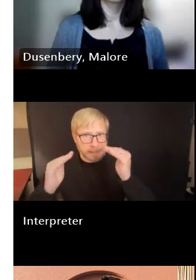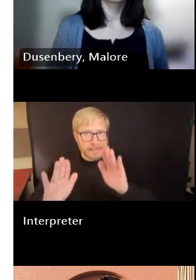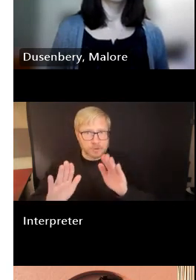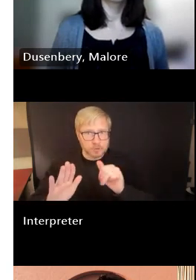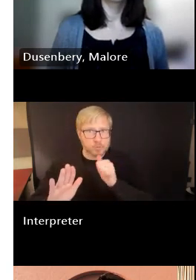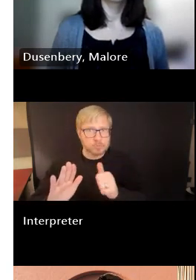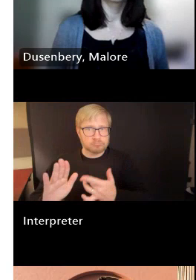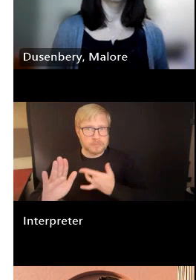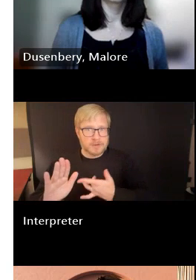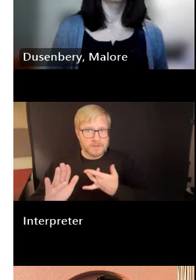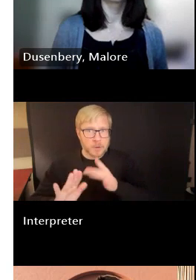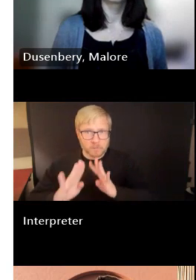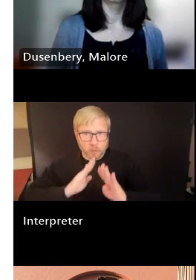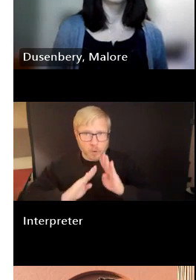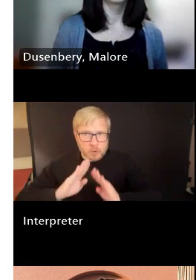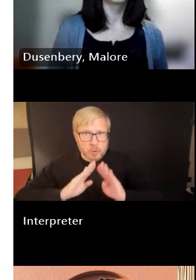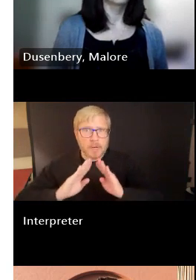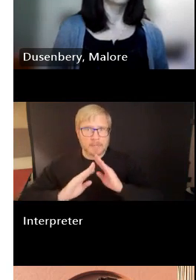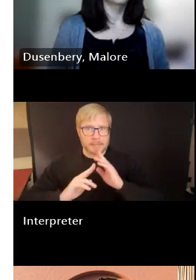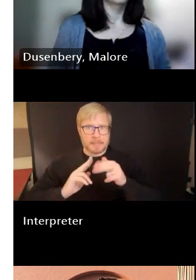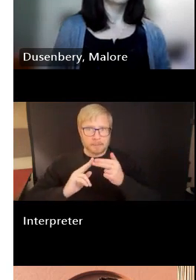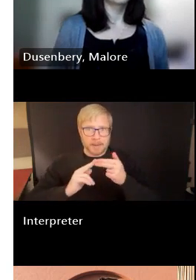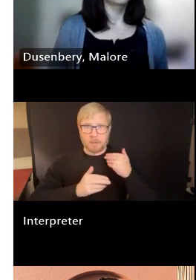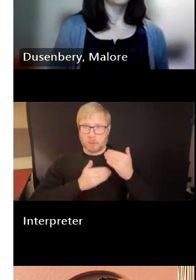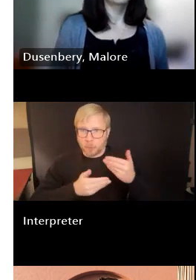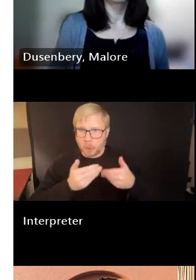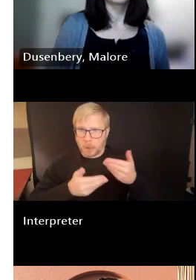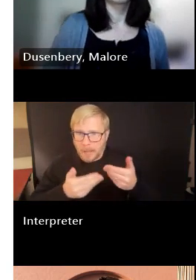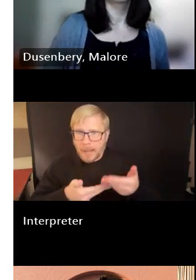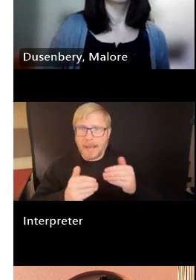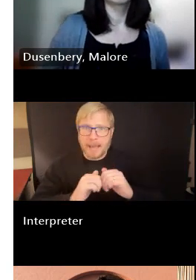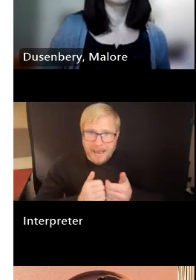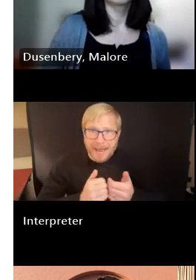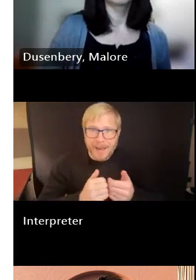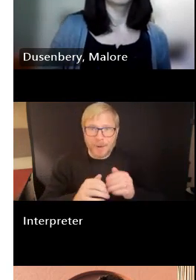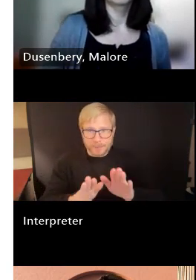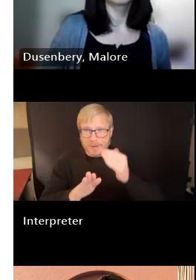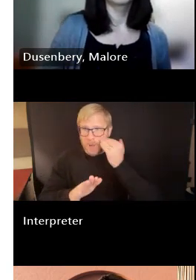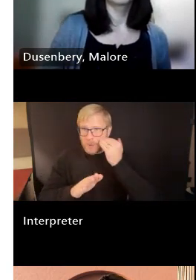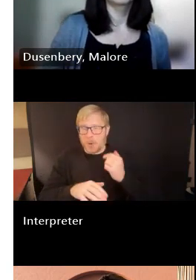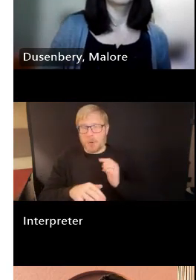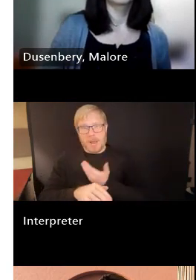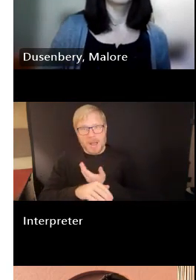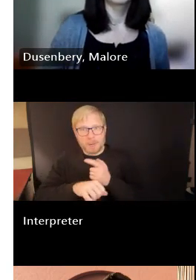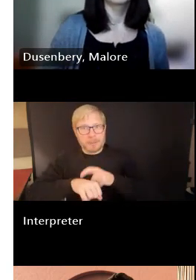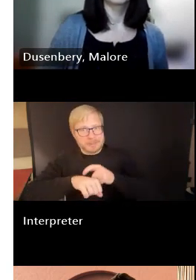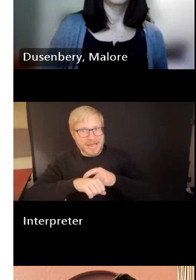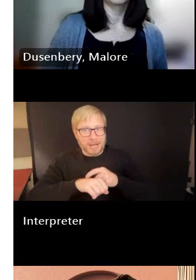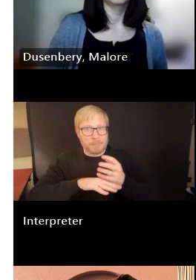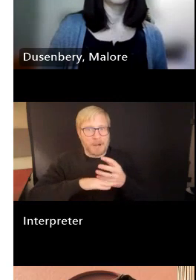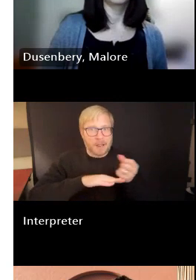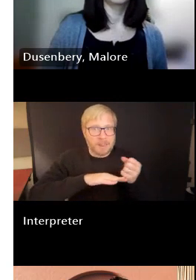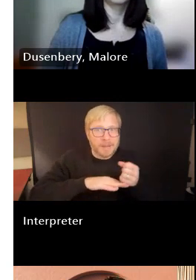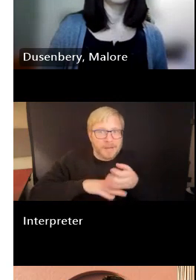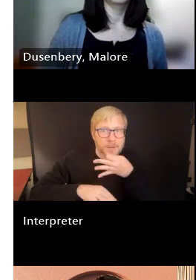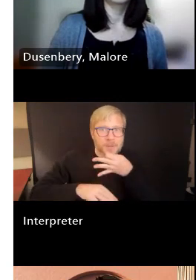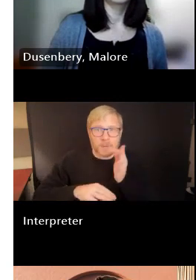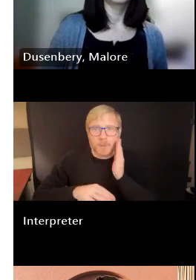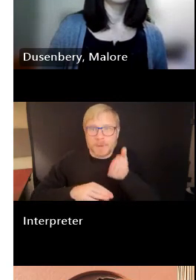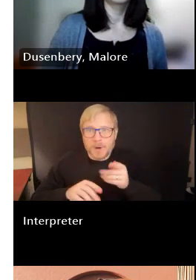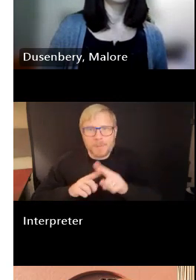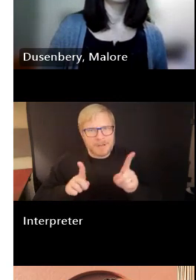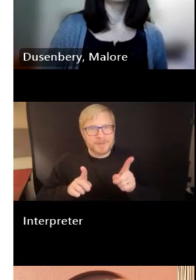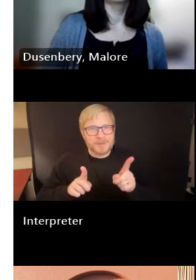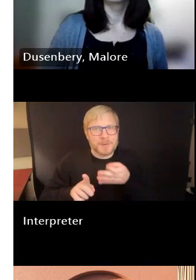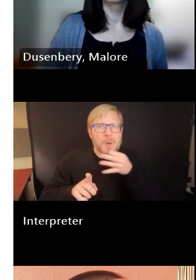of others, but in the interest of time, I'm going to ask Mallory to move on, but I will invite you, Orchid, again on a few more points. Thank you for